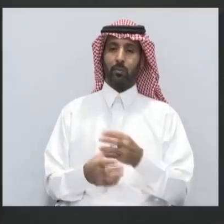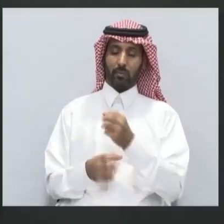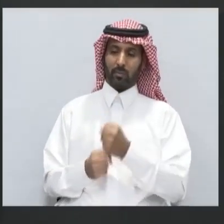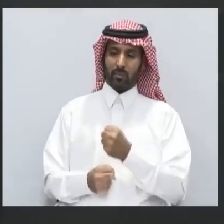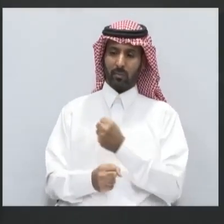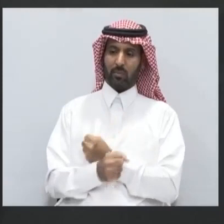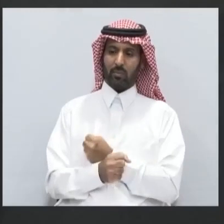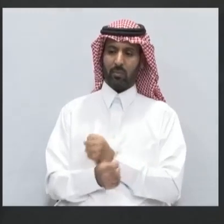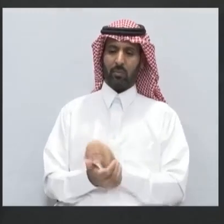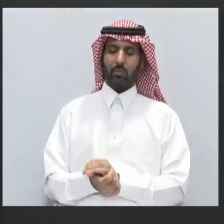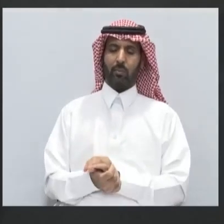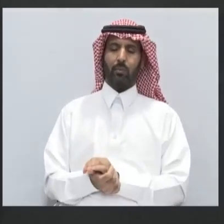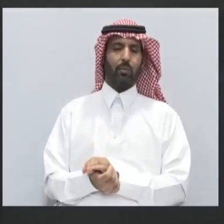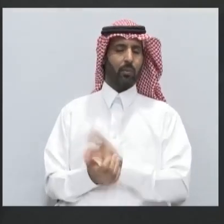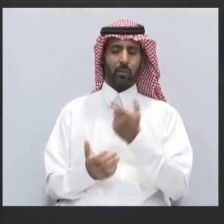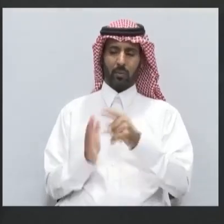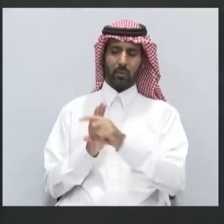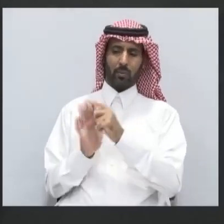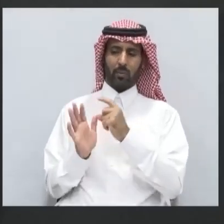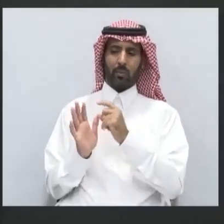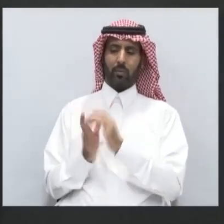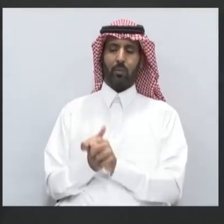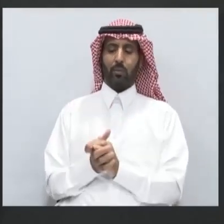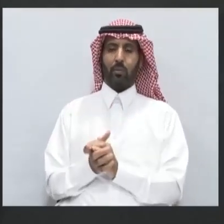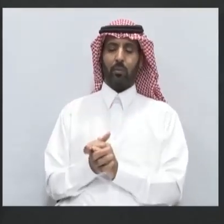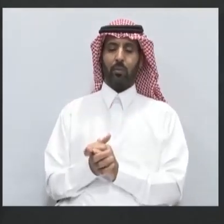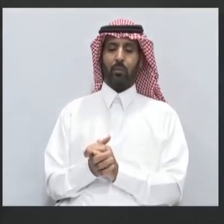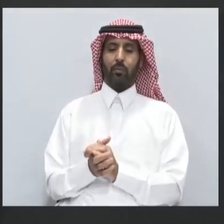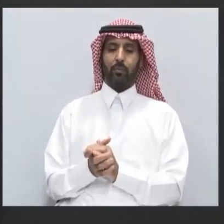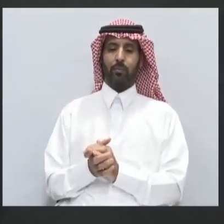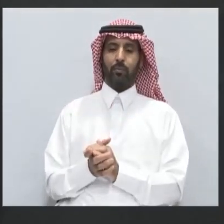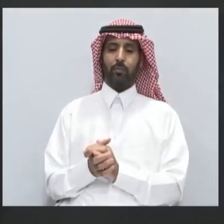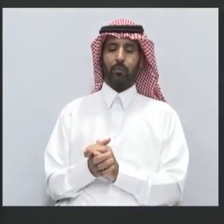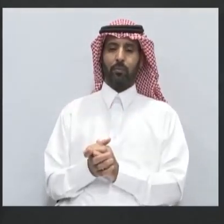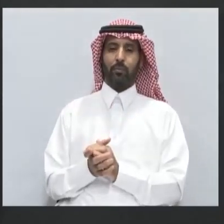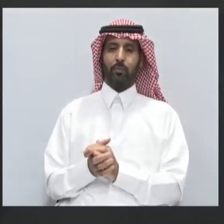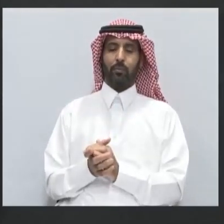So which headline fits this article?